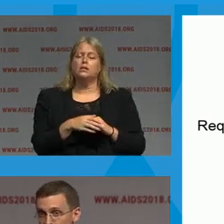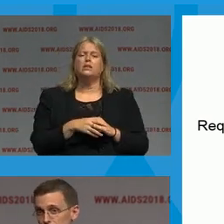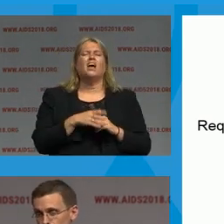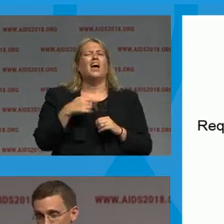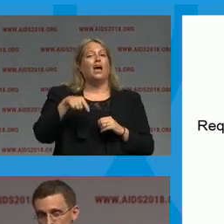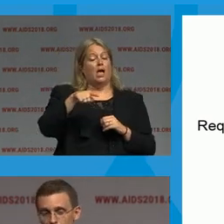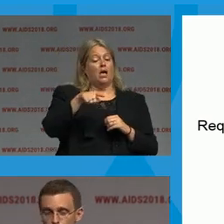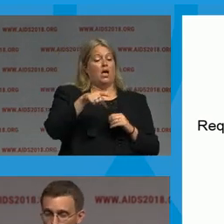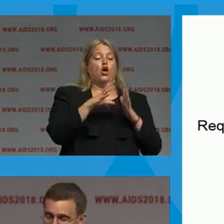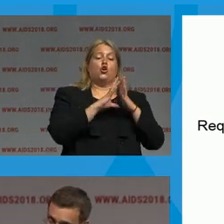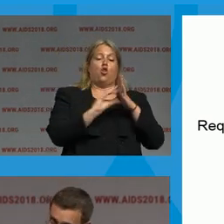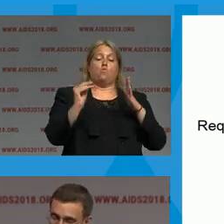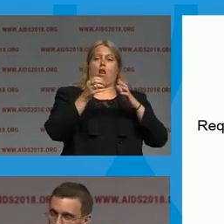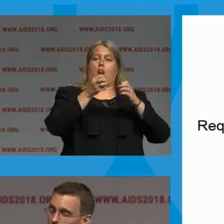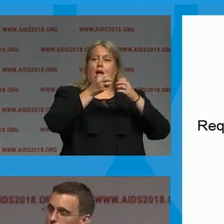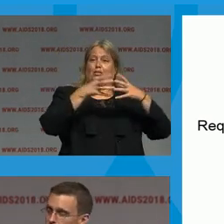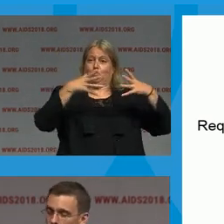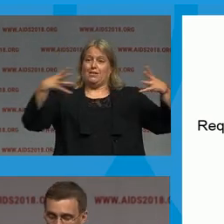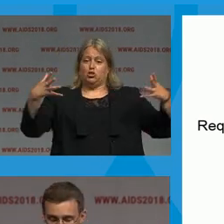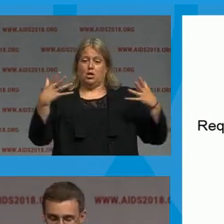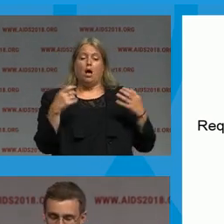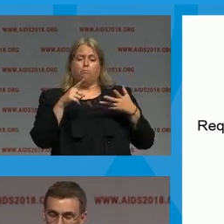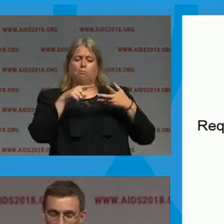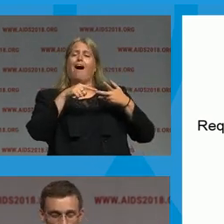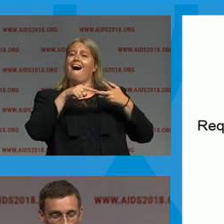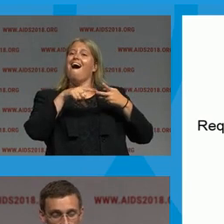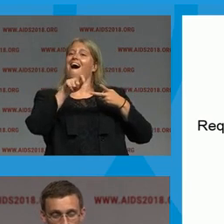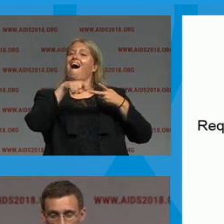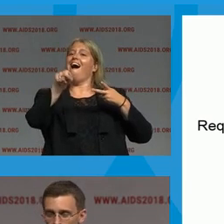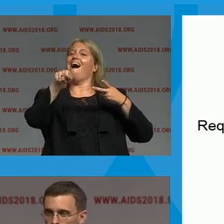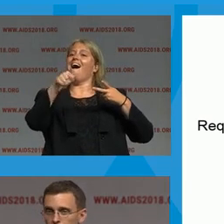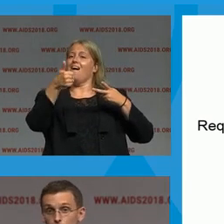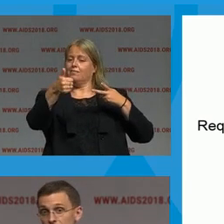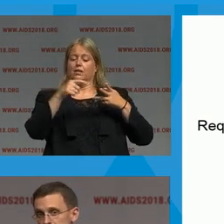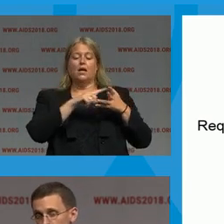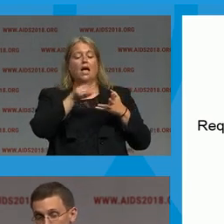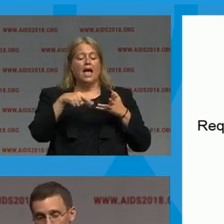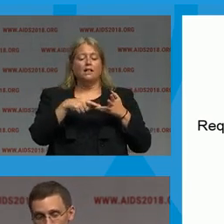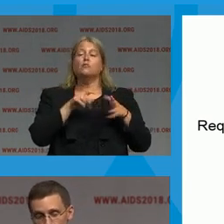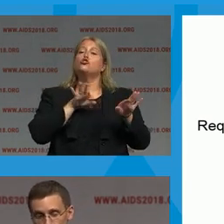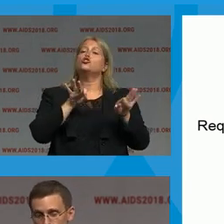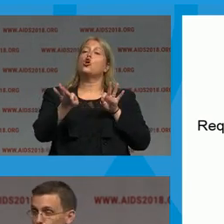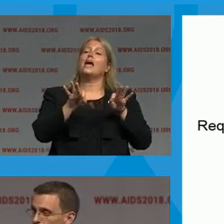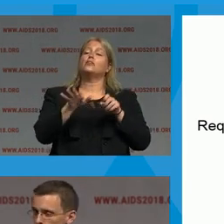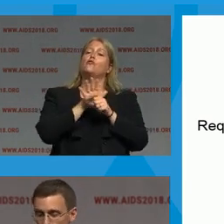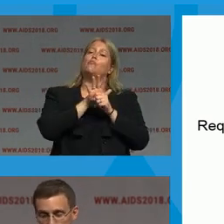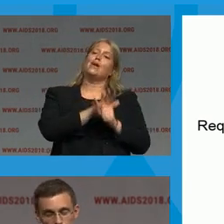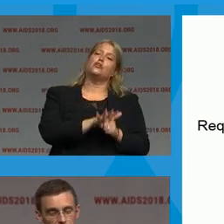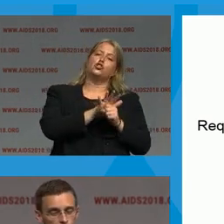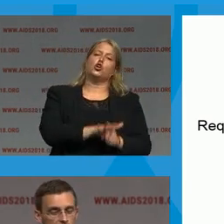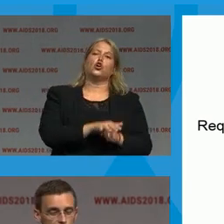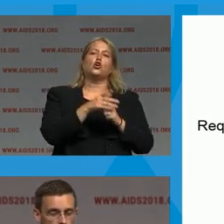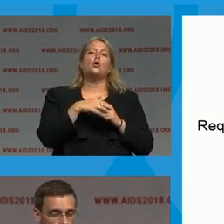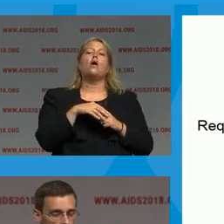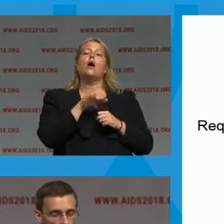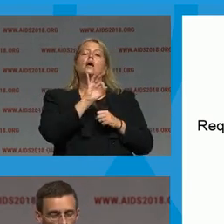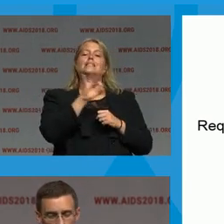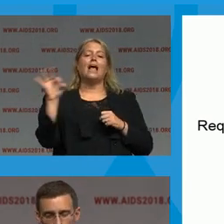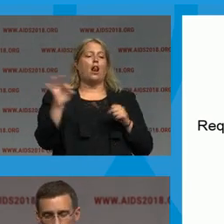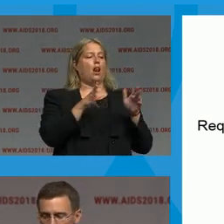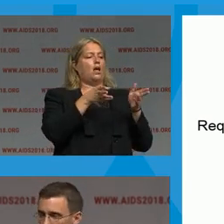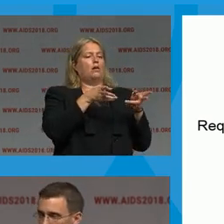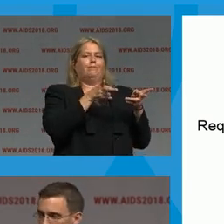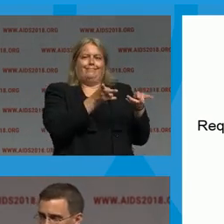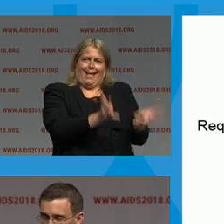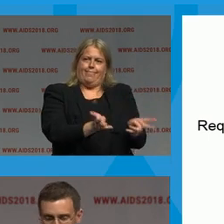we have this clonal expansion, we now can check this box very recently. And we need selective pressure, differential rates of cell death.